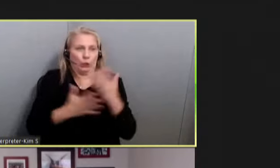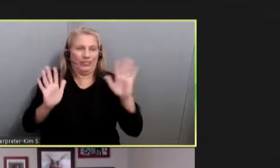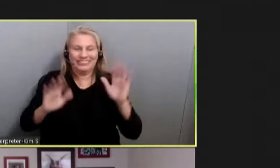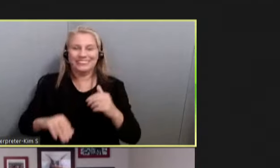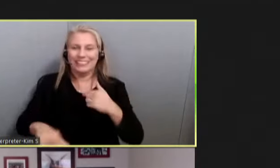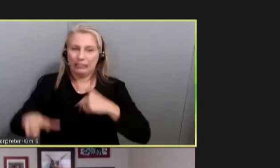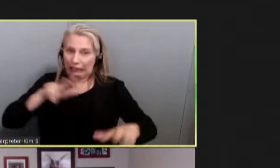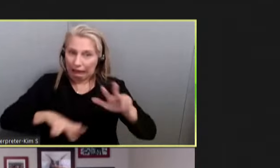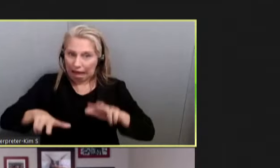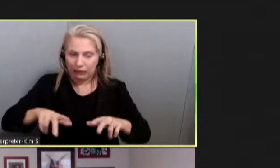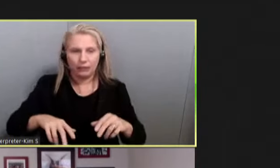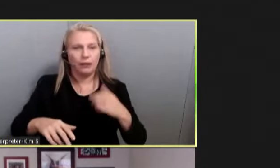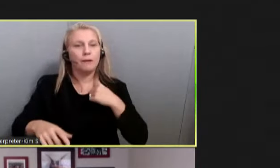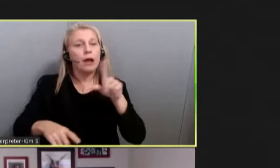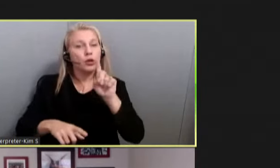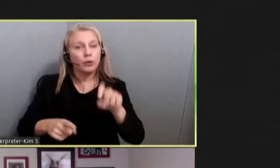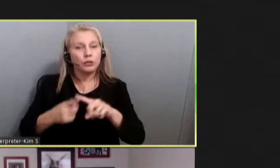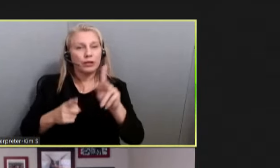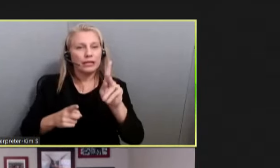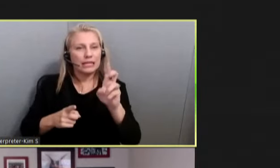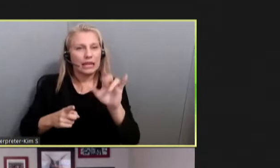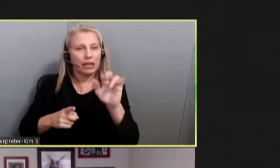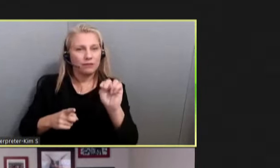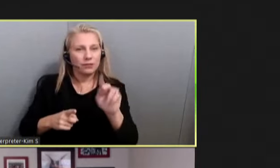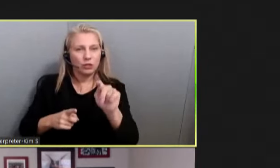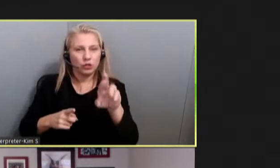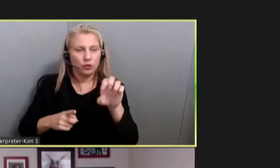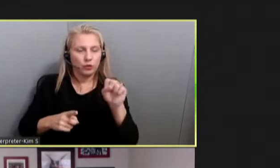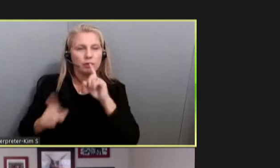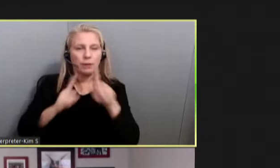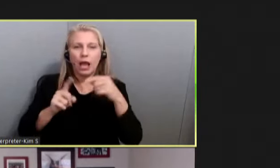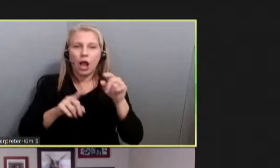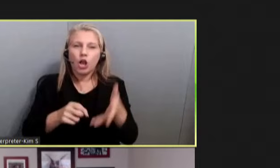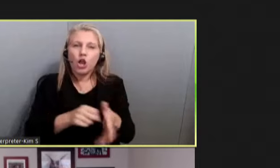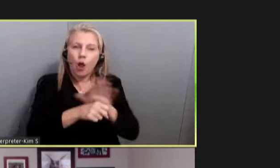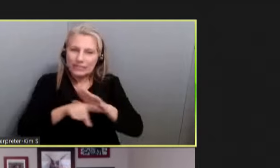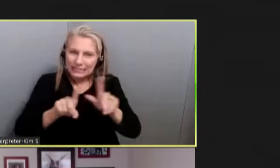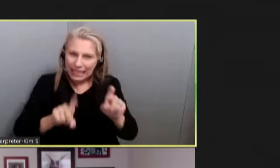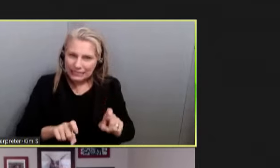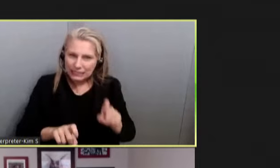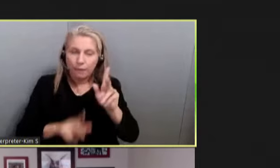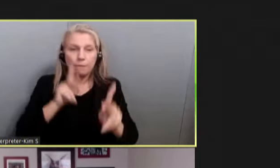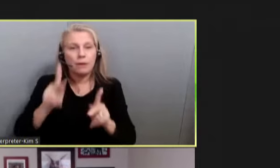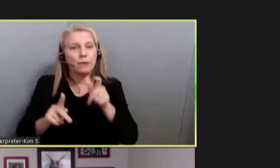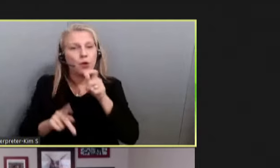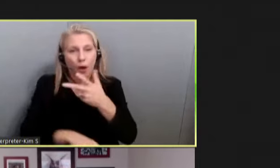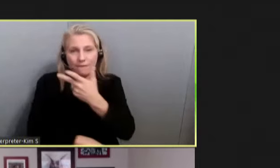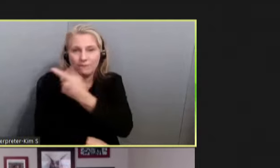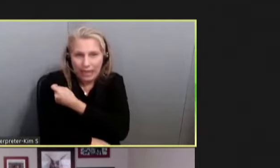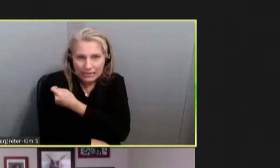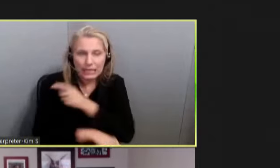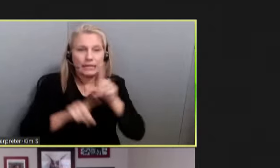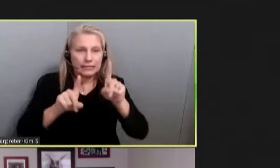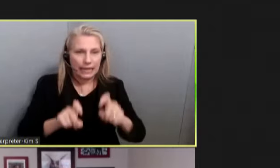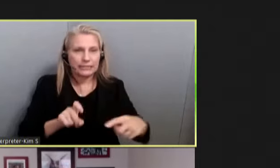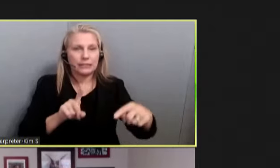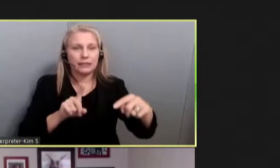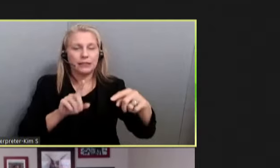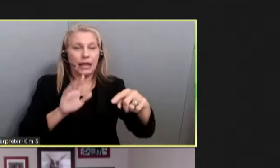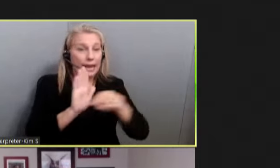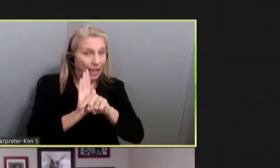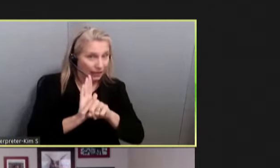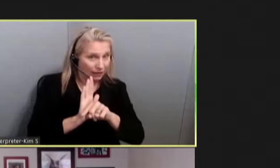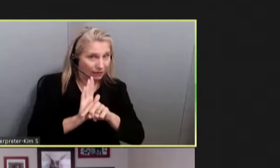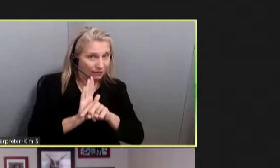kind of goes back to Kevin Torres when he talked about COVID testing and people who are vaccinated testing